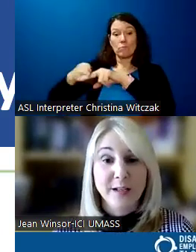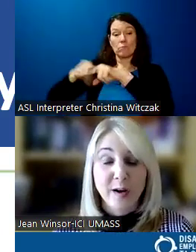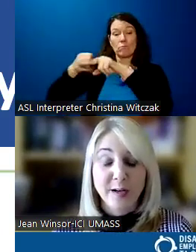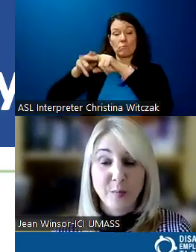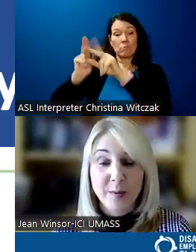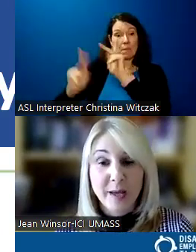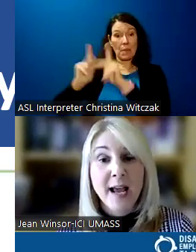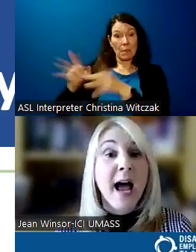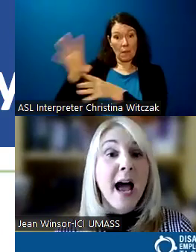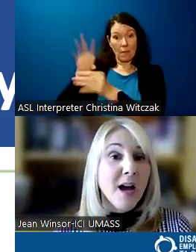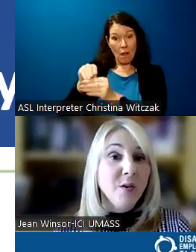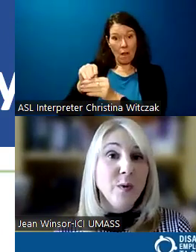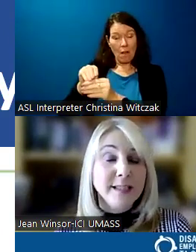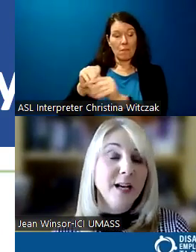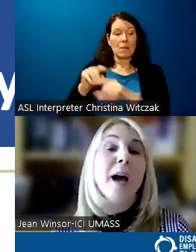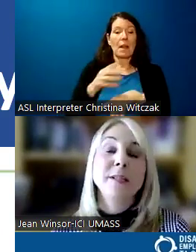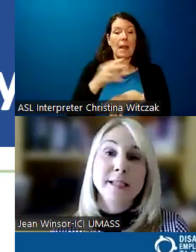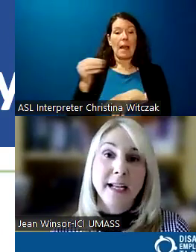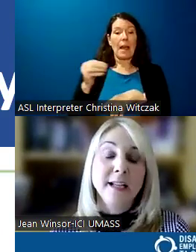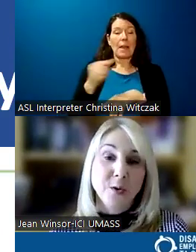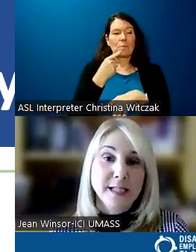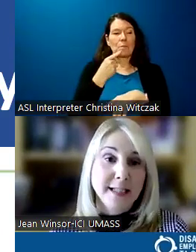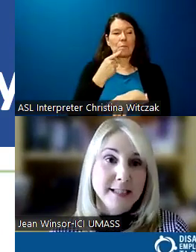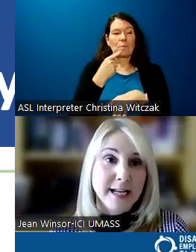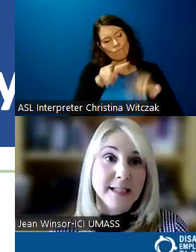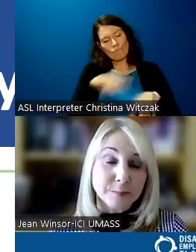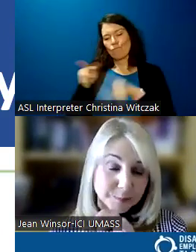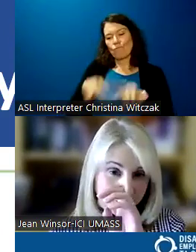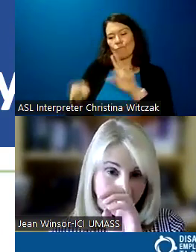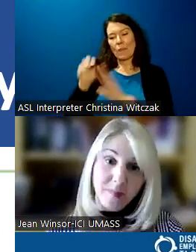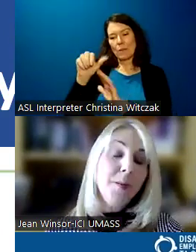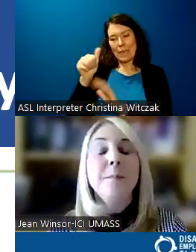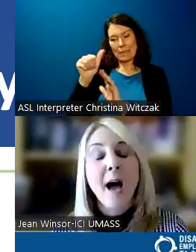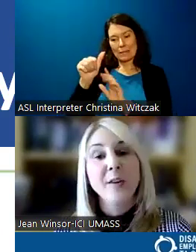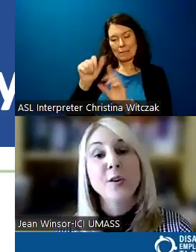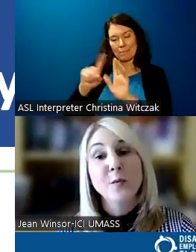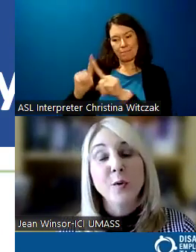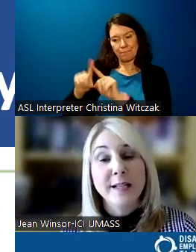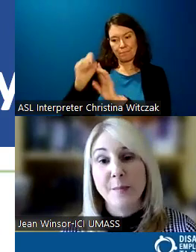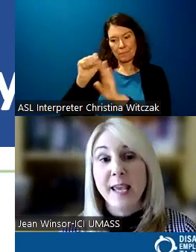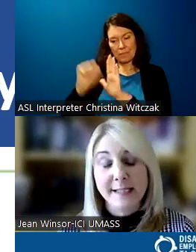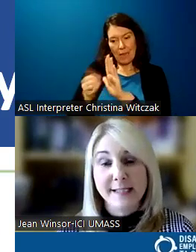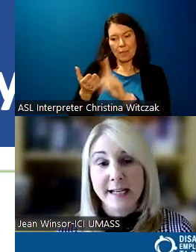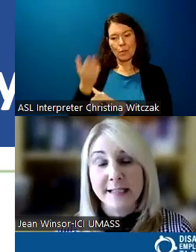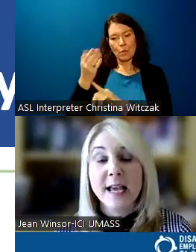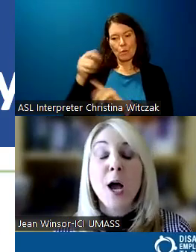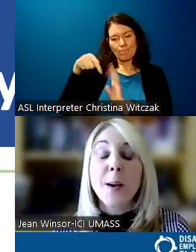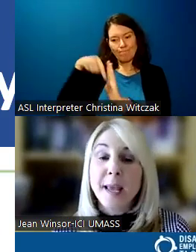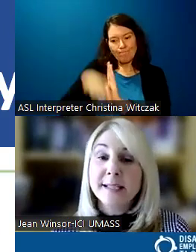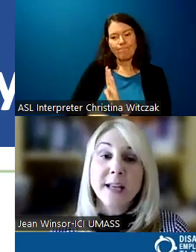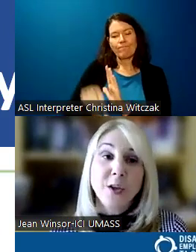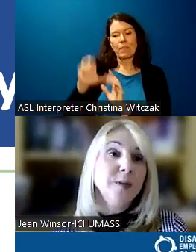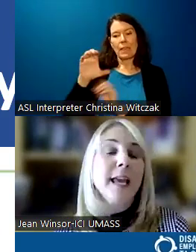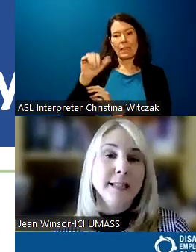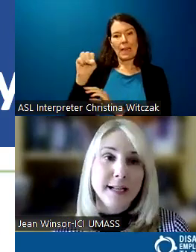of folks in integrated employment. And we set about studying those 10 states, through in-depth case studies.